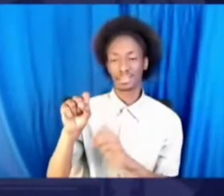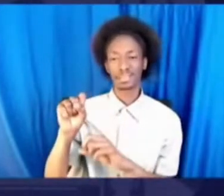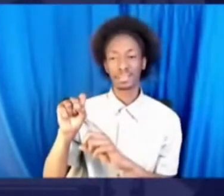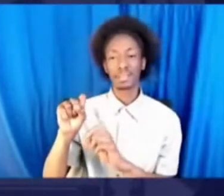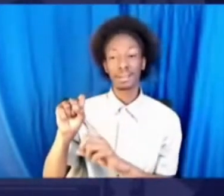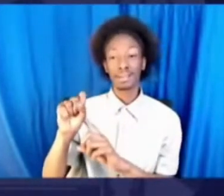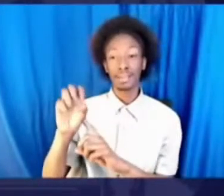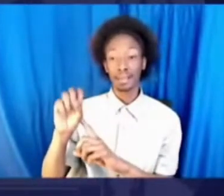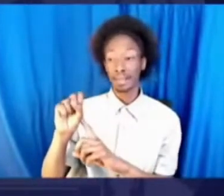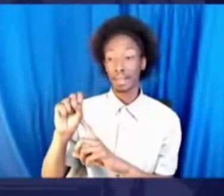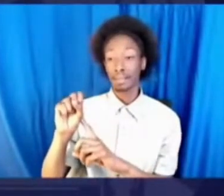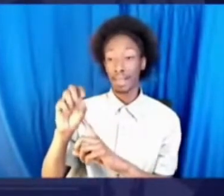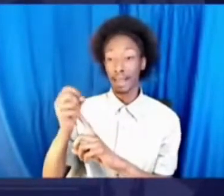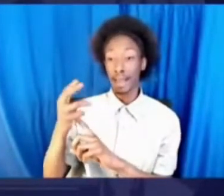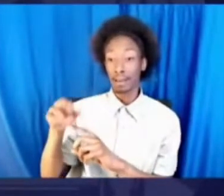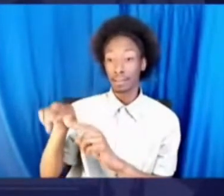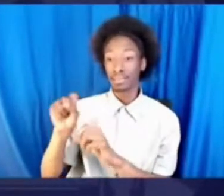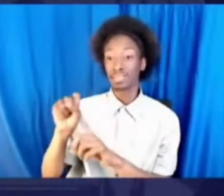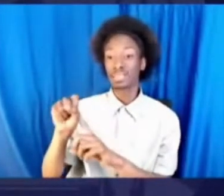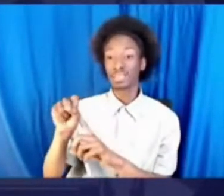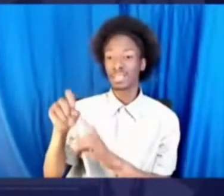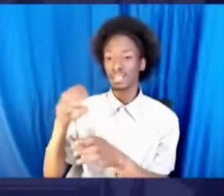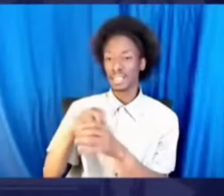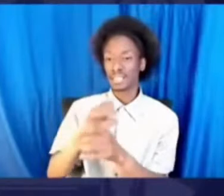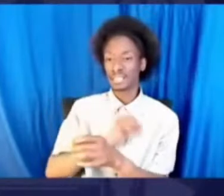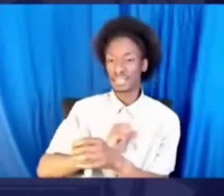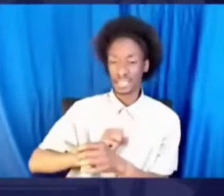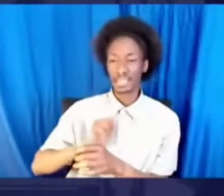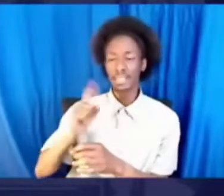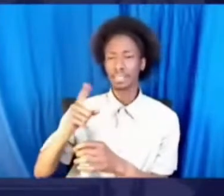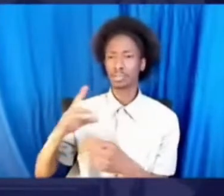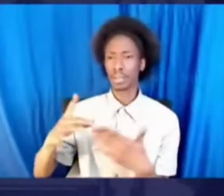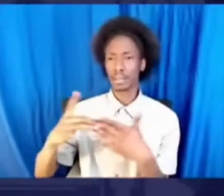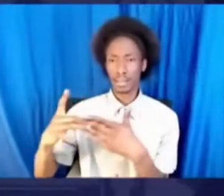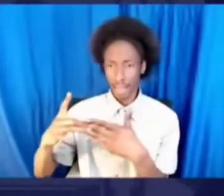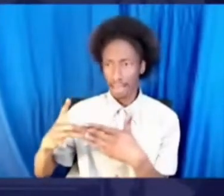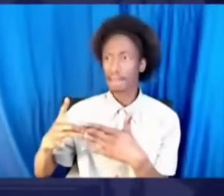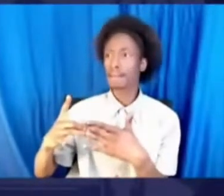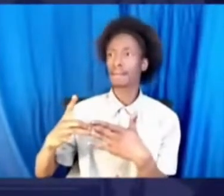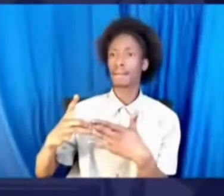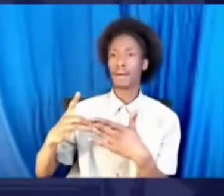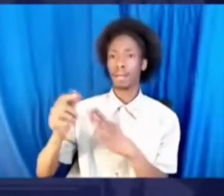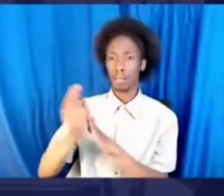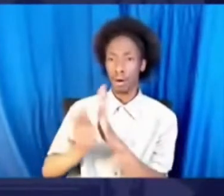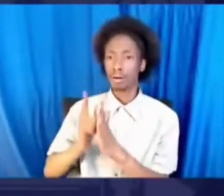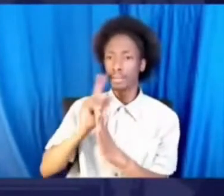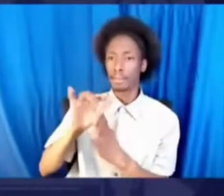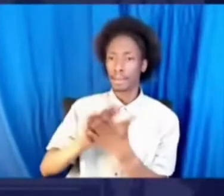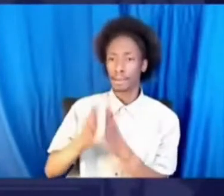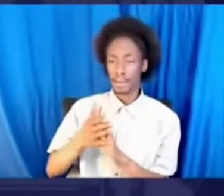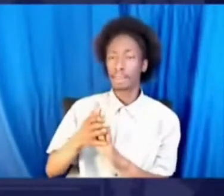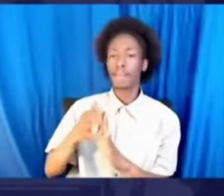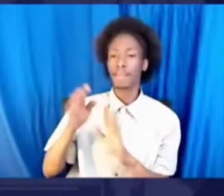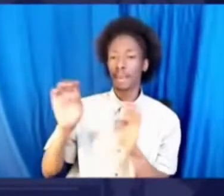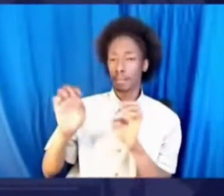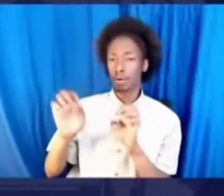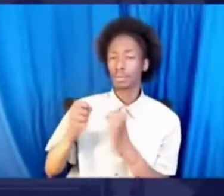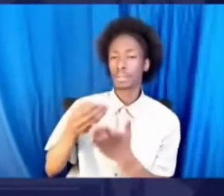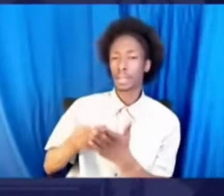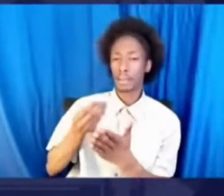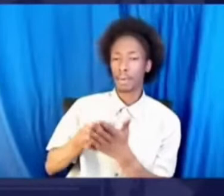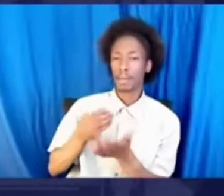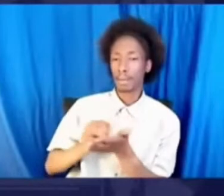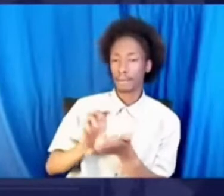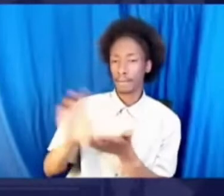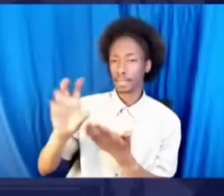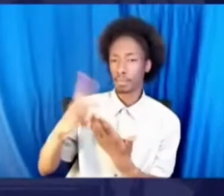lead efforts to pass the law that became the Emergency Capital Investment Program. And since the first